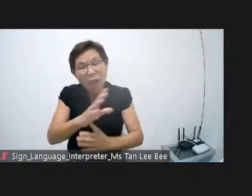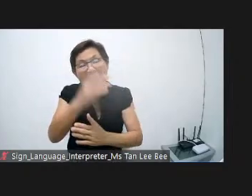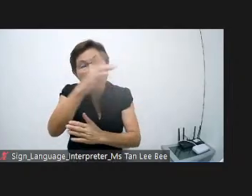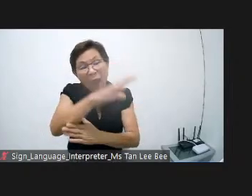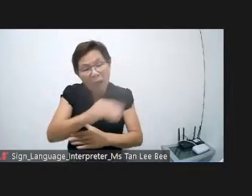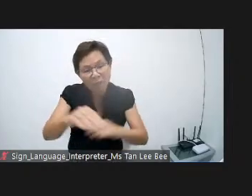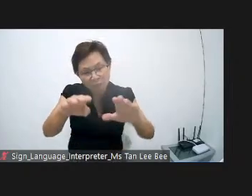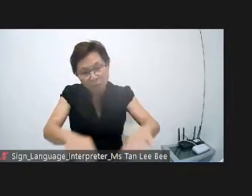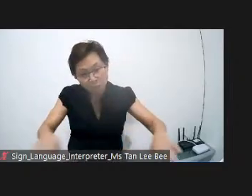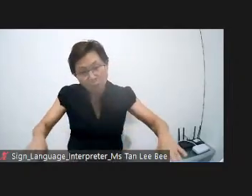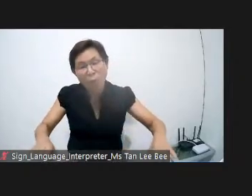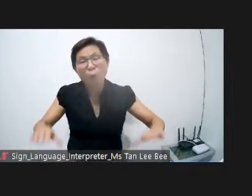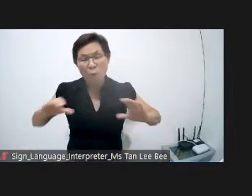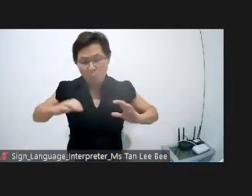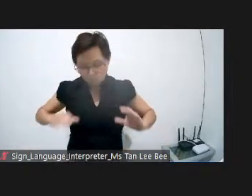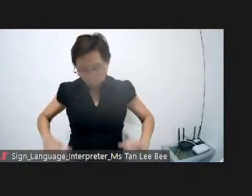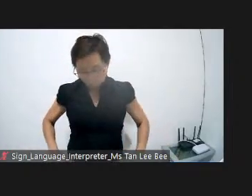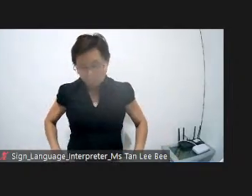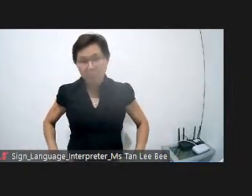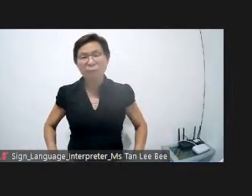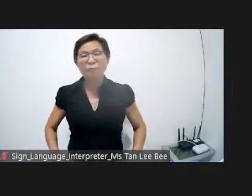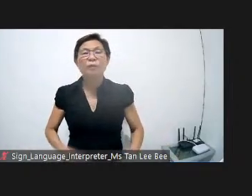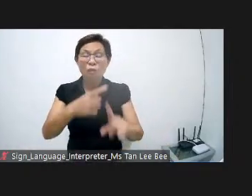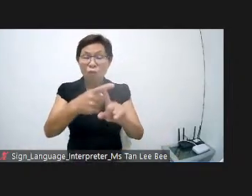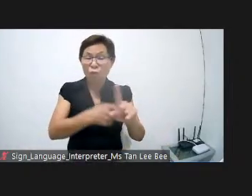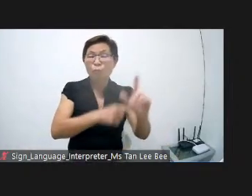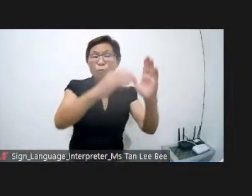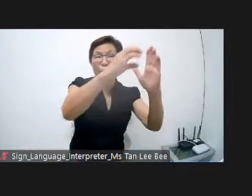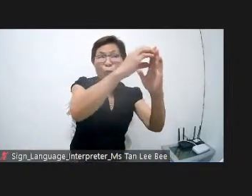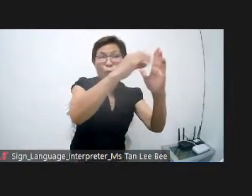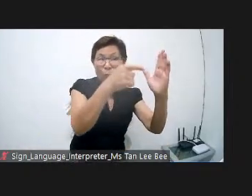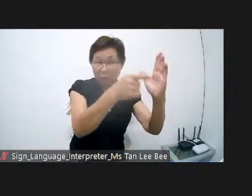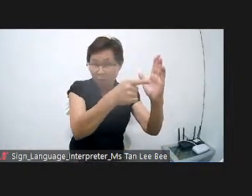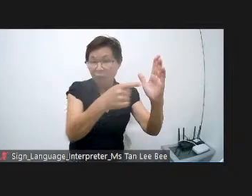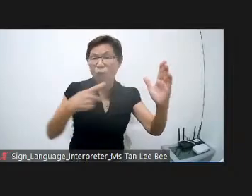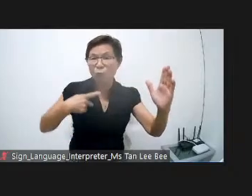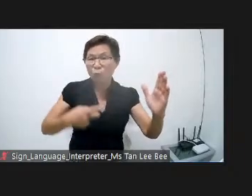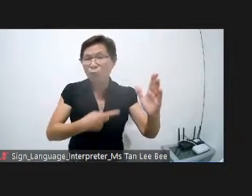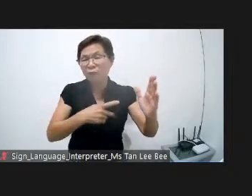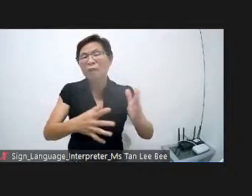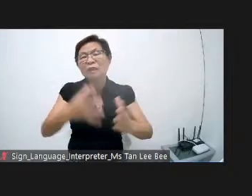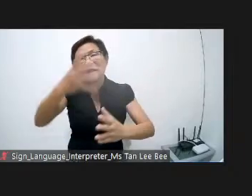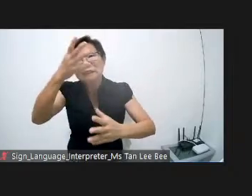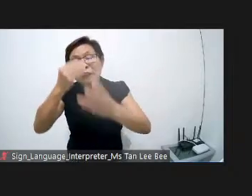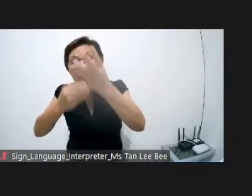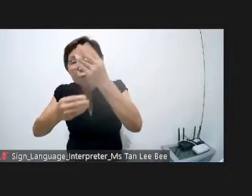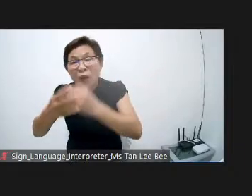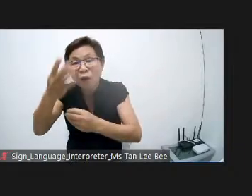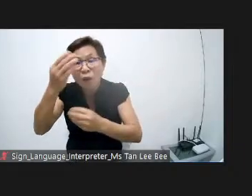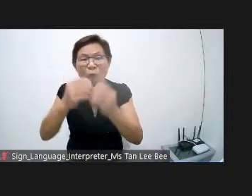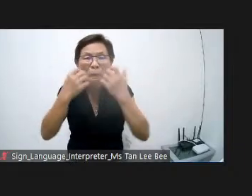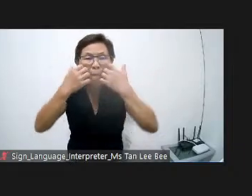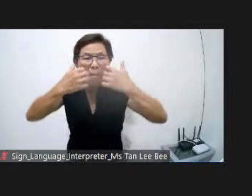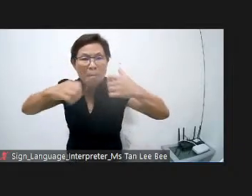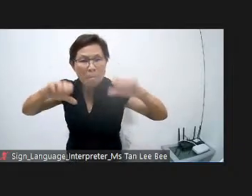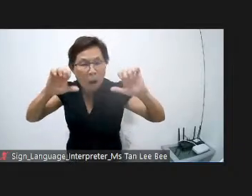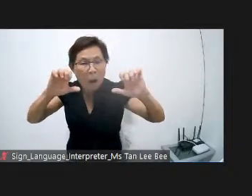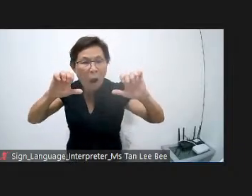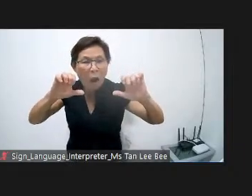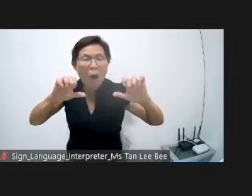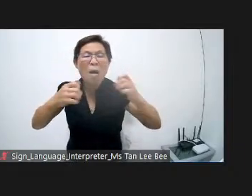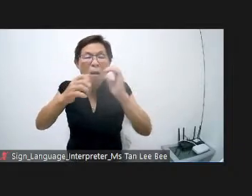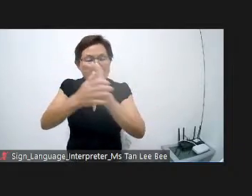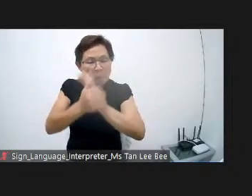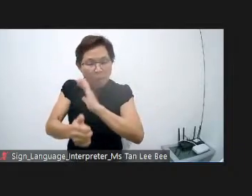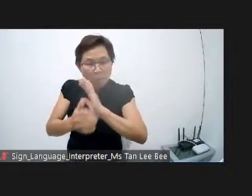with disabilities. From this module, you will also gain competency in tapping others' potentials in